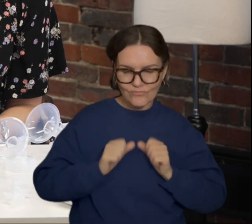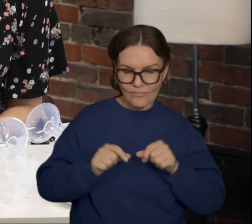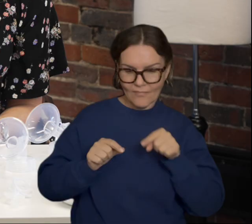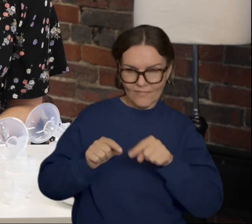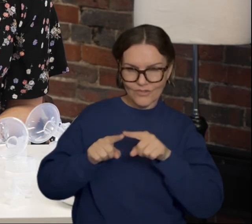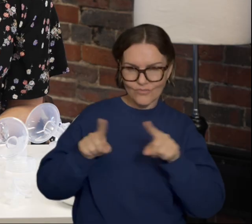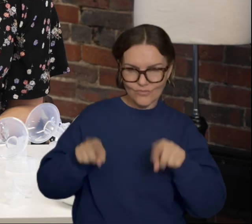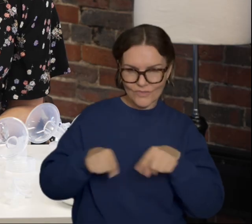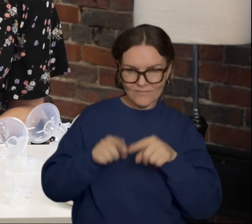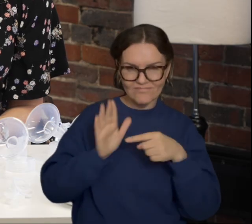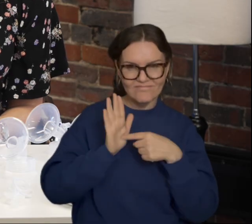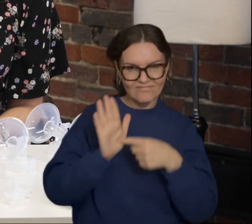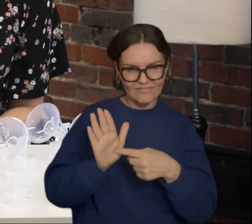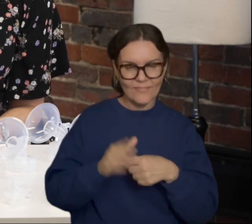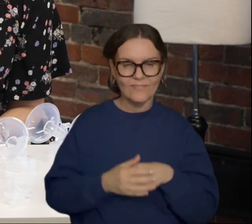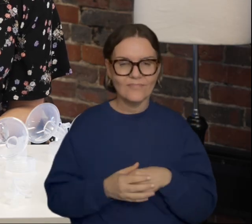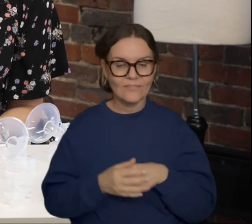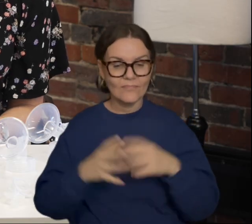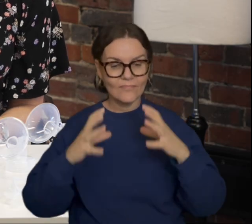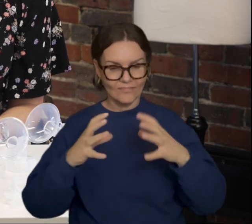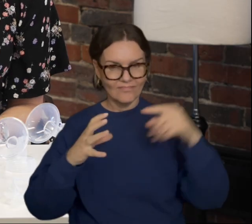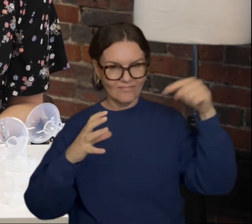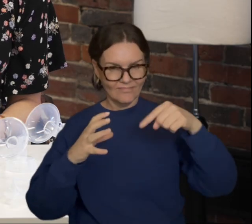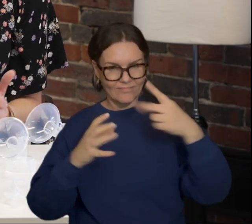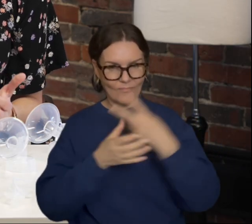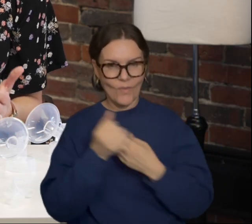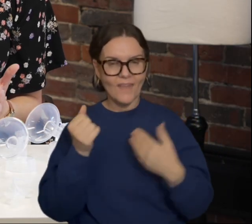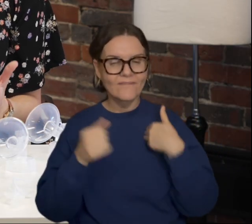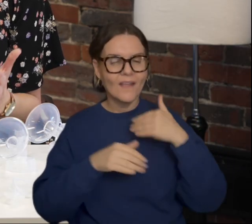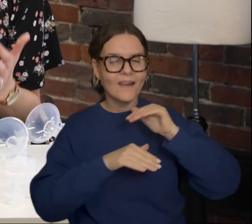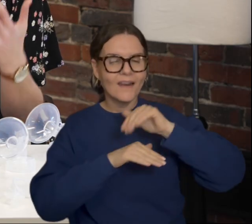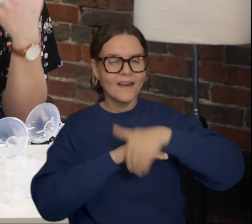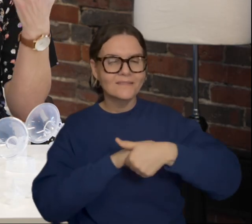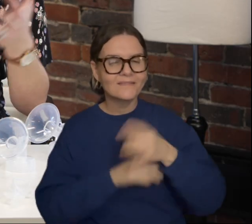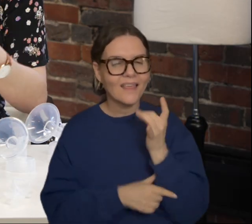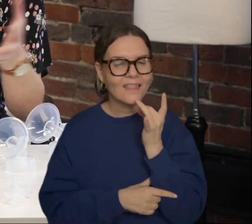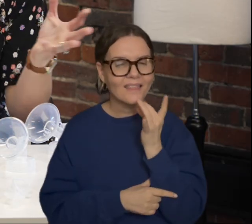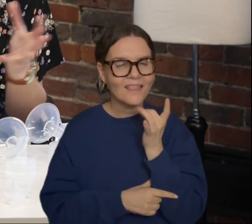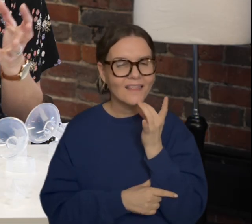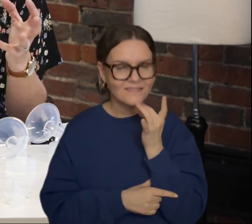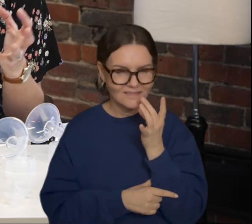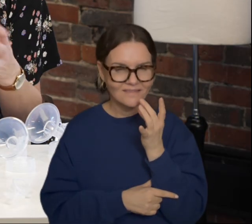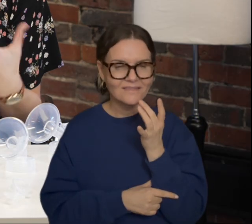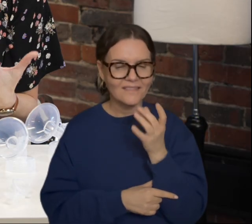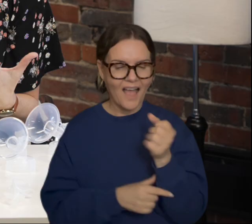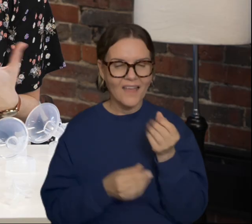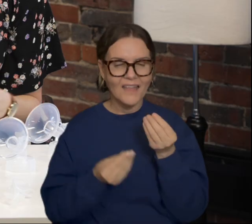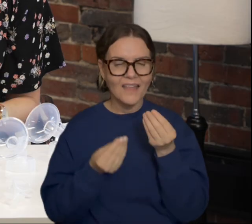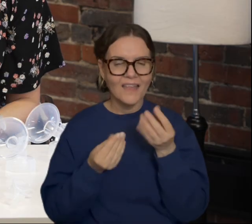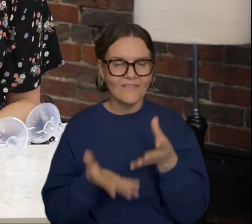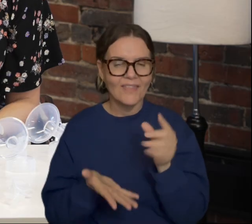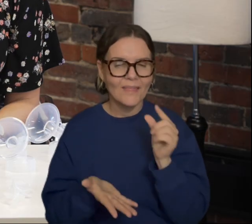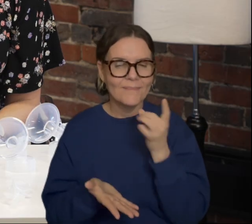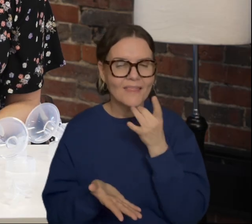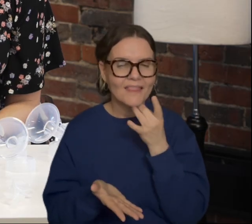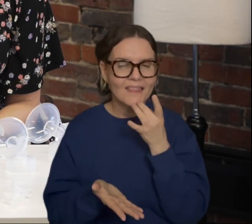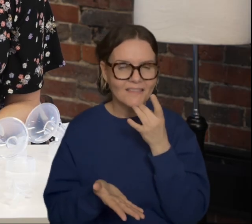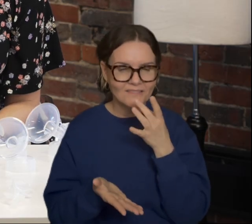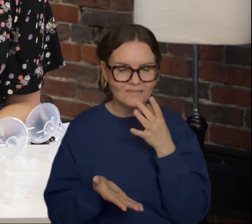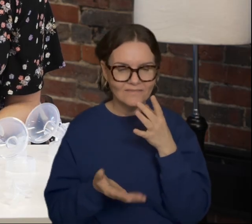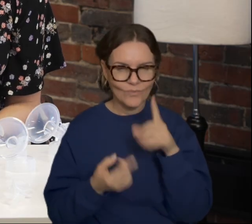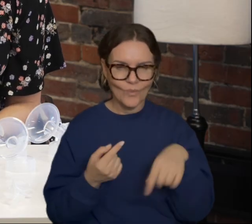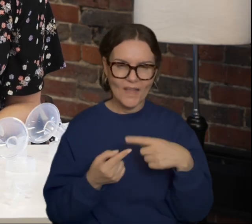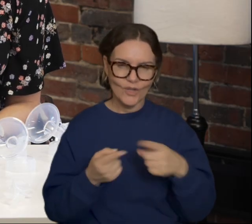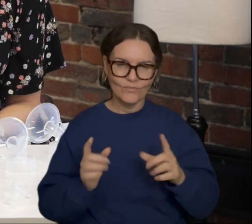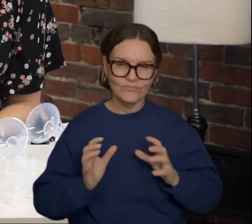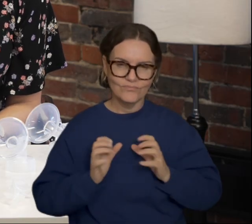they also have a night light with 3 levels of brightness that works, just to give you a little bit more light around the space that you're pumping